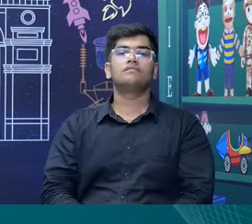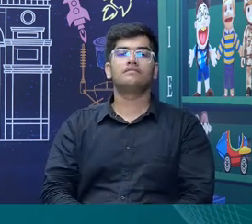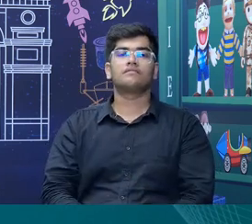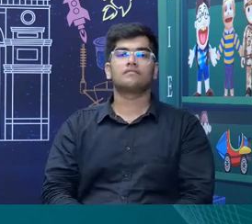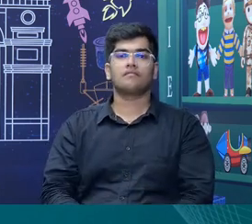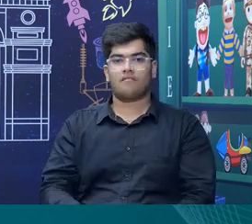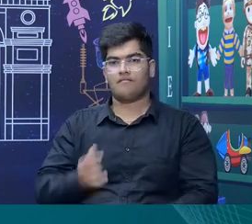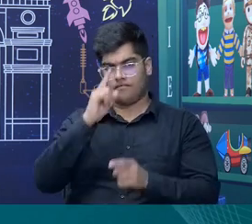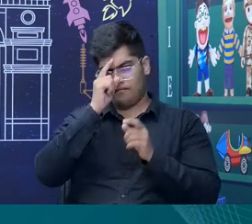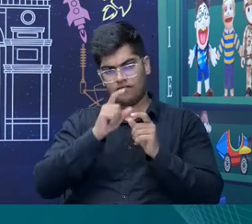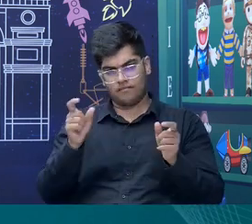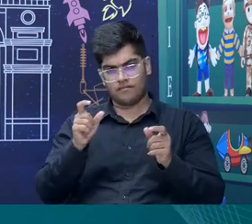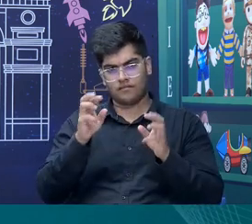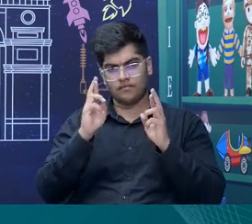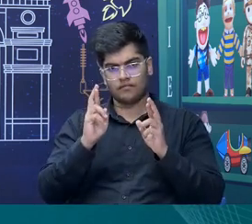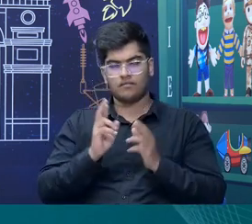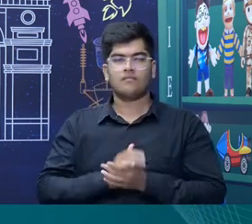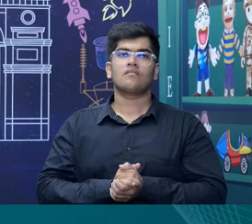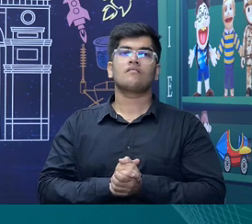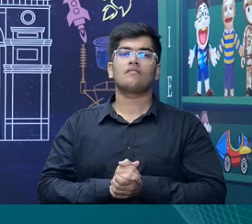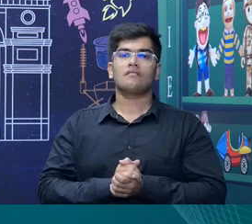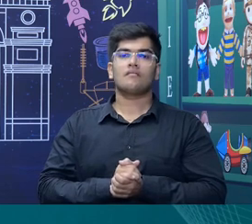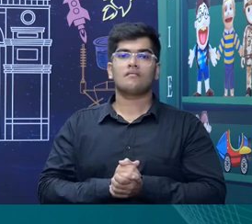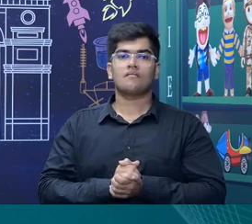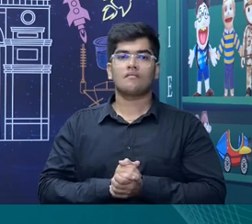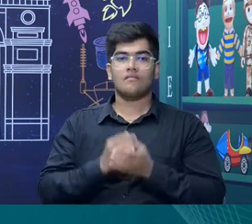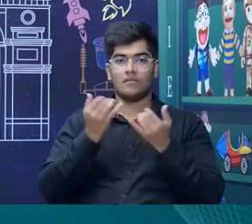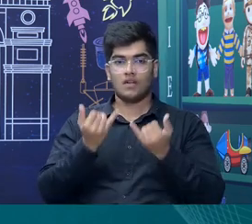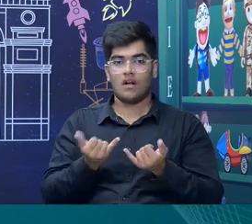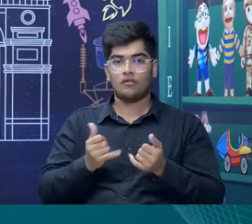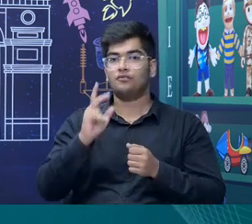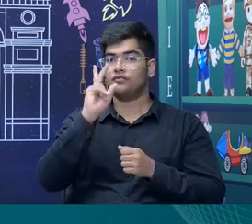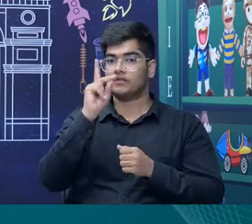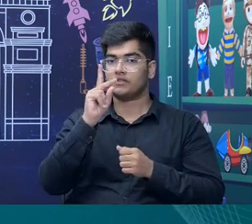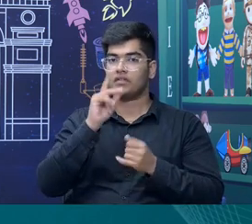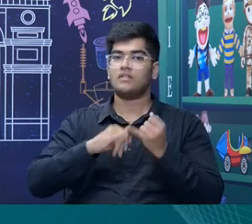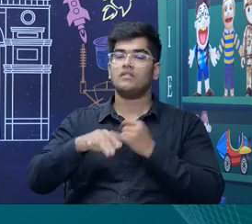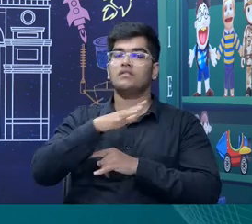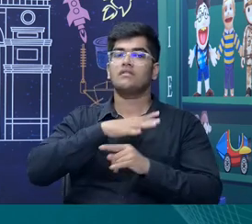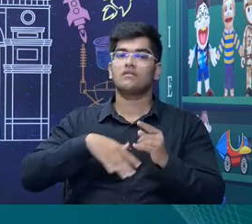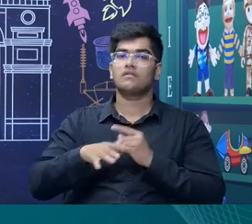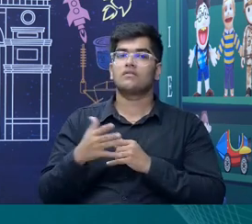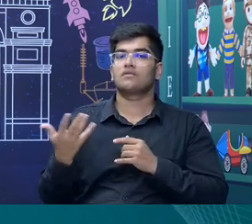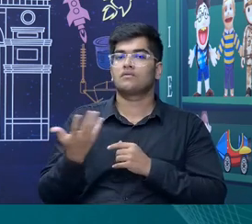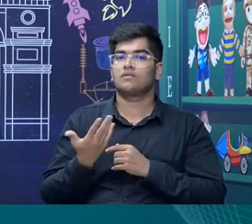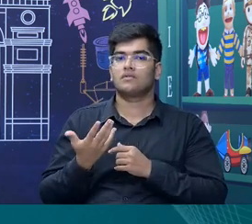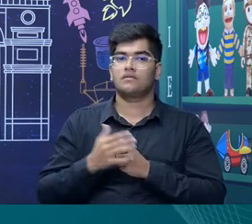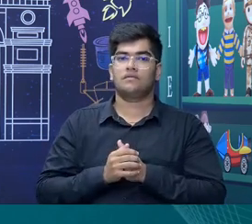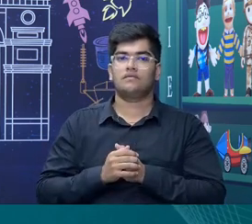is this clear yes ma'am now then the second situation could be